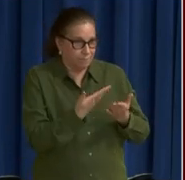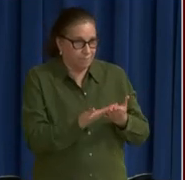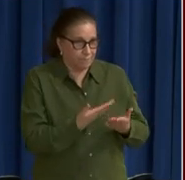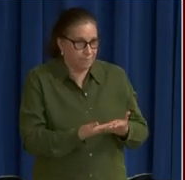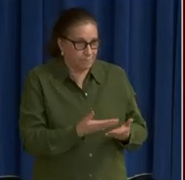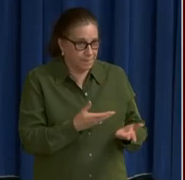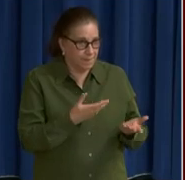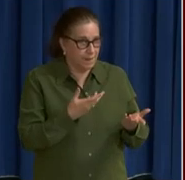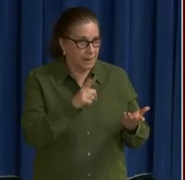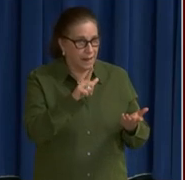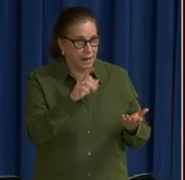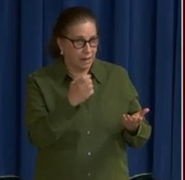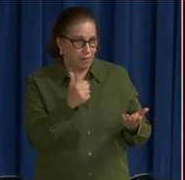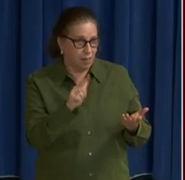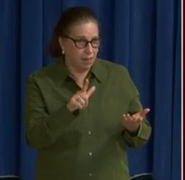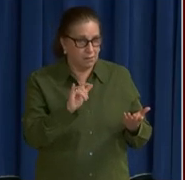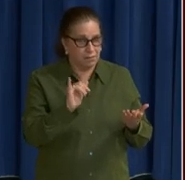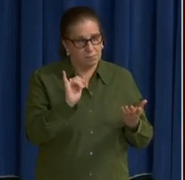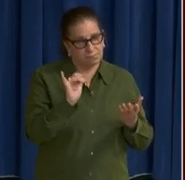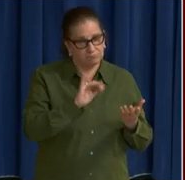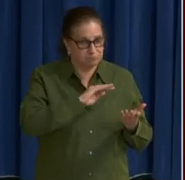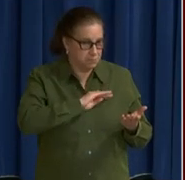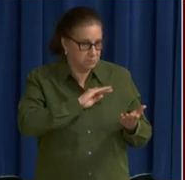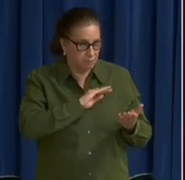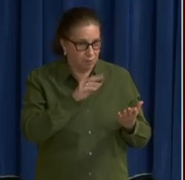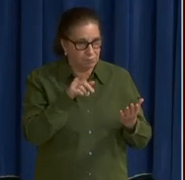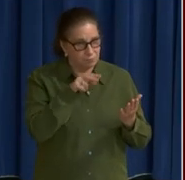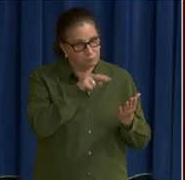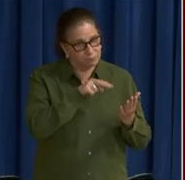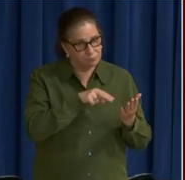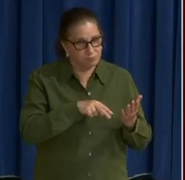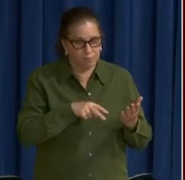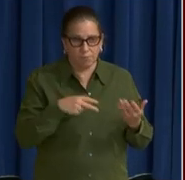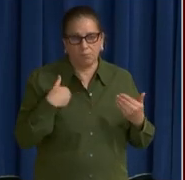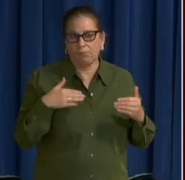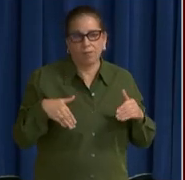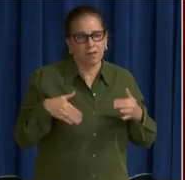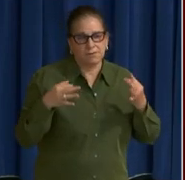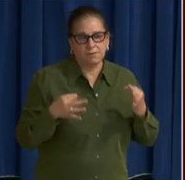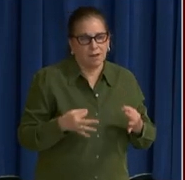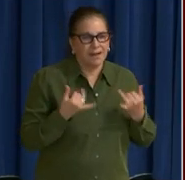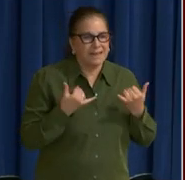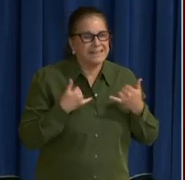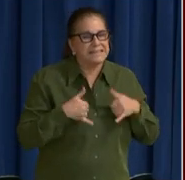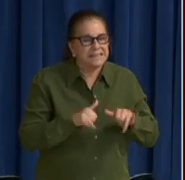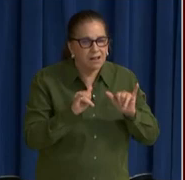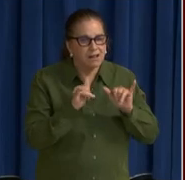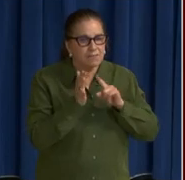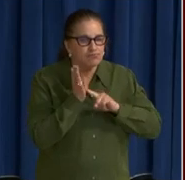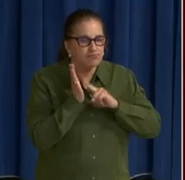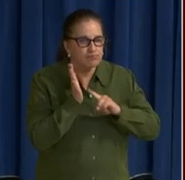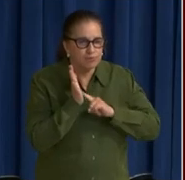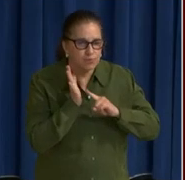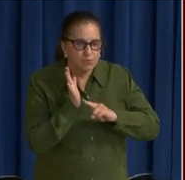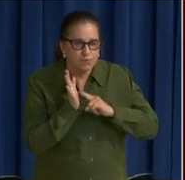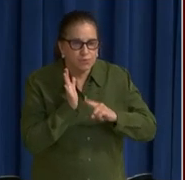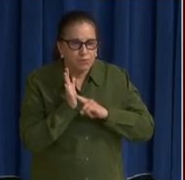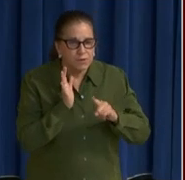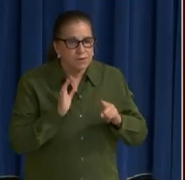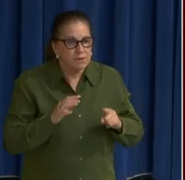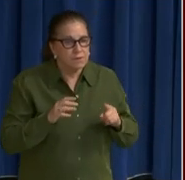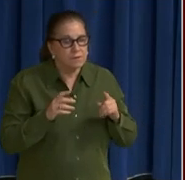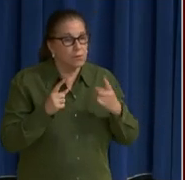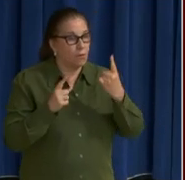point. There's at least one other person that was there on the scene who fled on foot. That person could come back and give